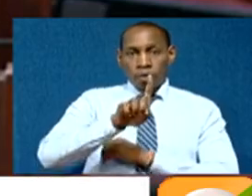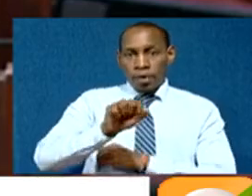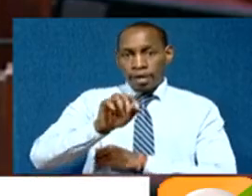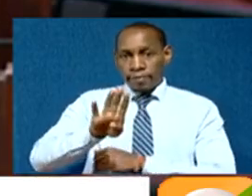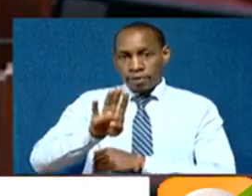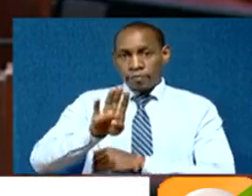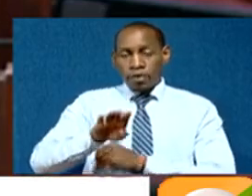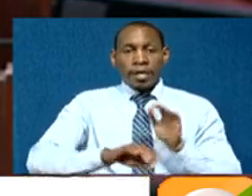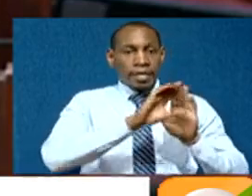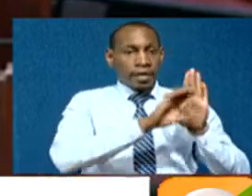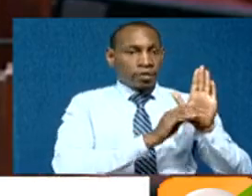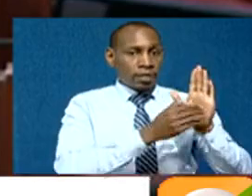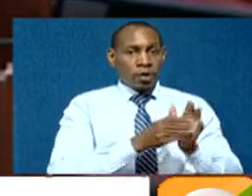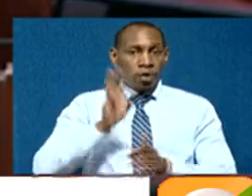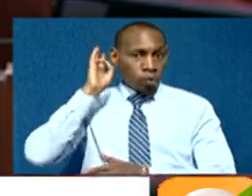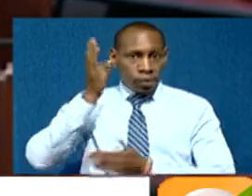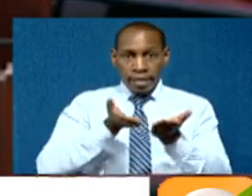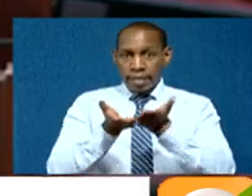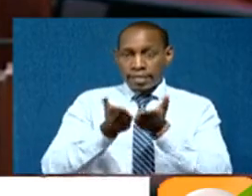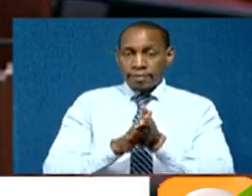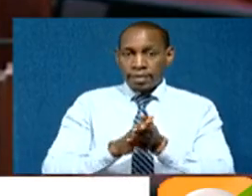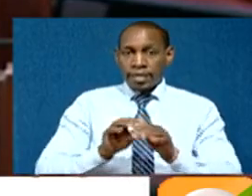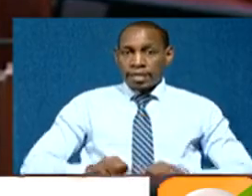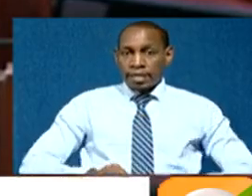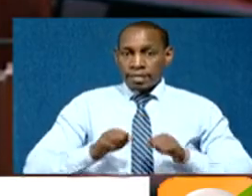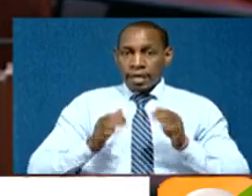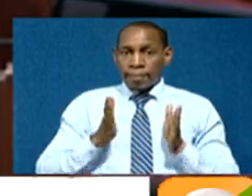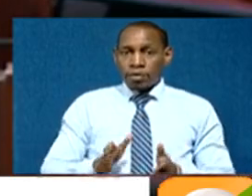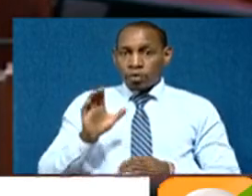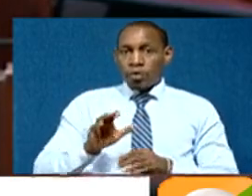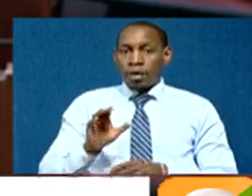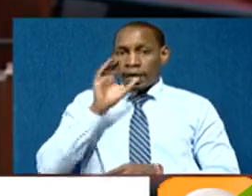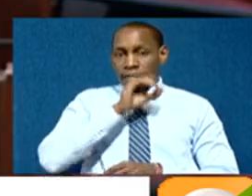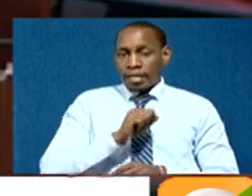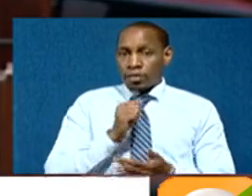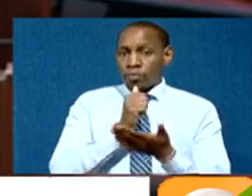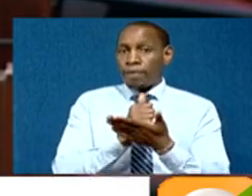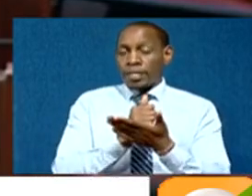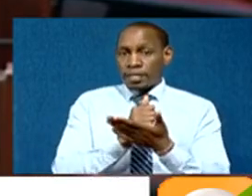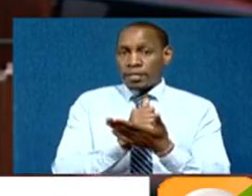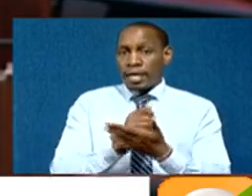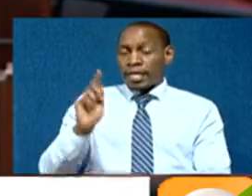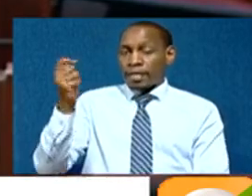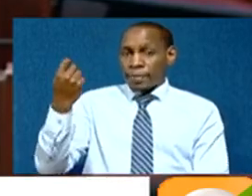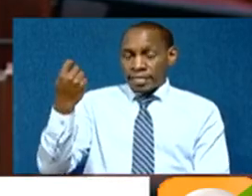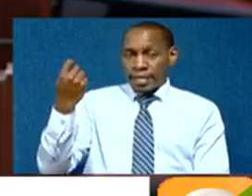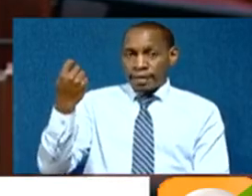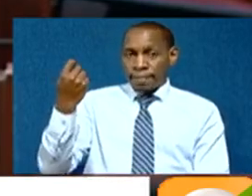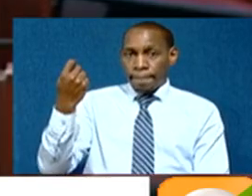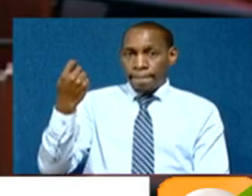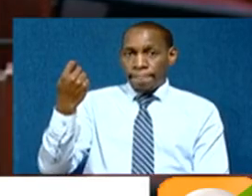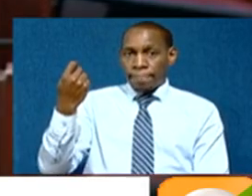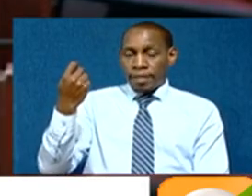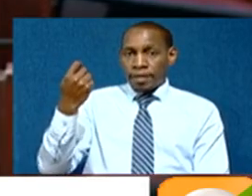Article 154 of the Constitution, shall serve as the chairperson of the assumption of the office of the President,